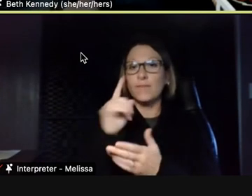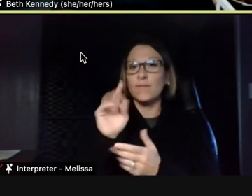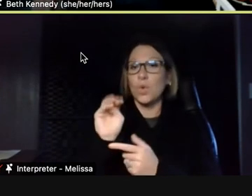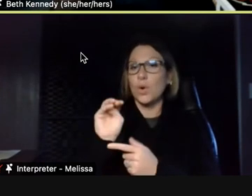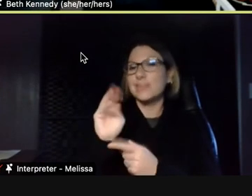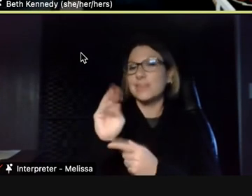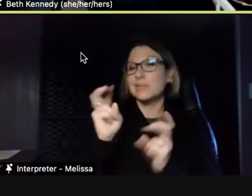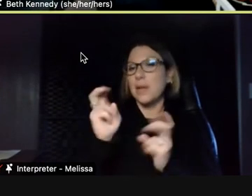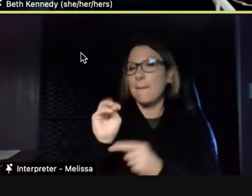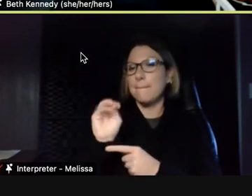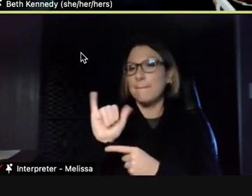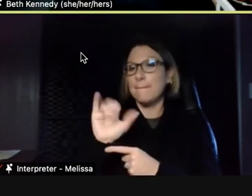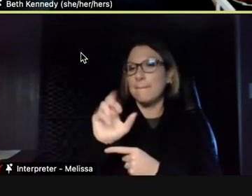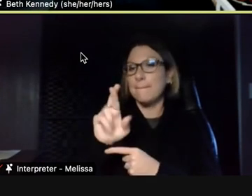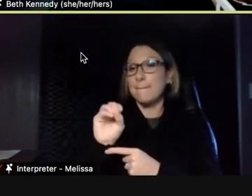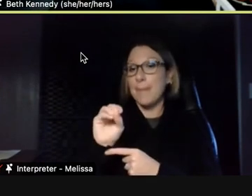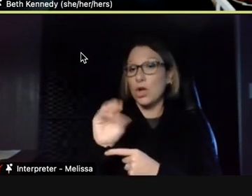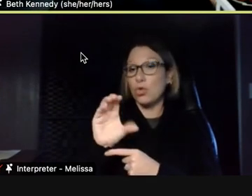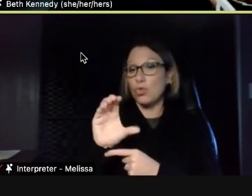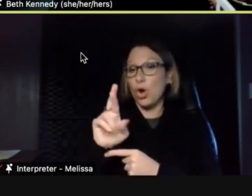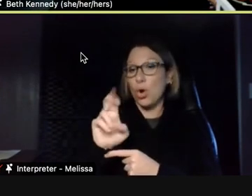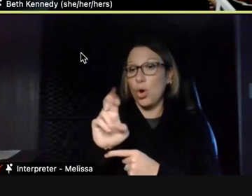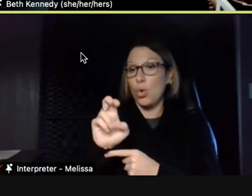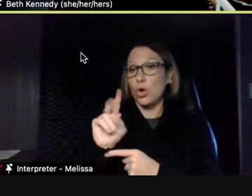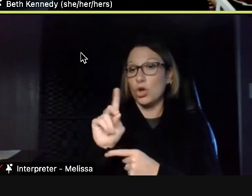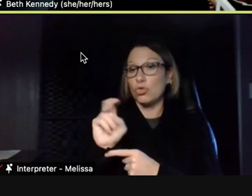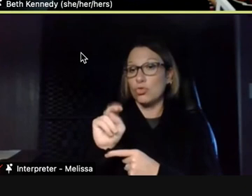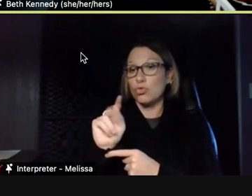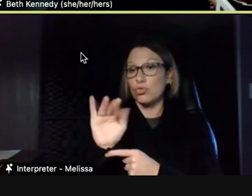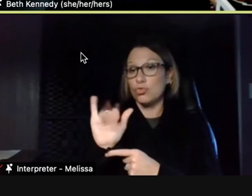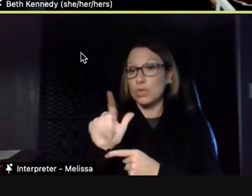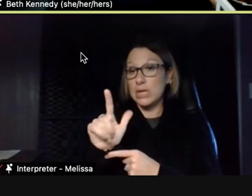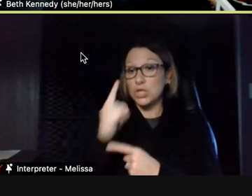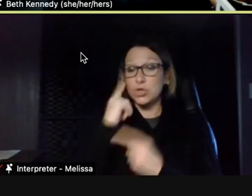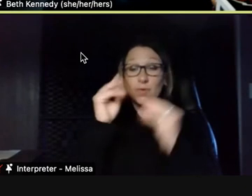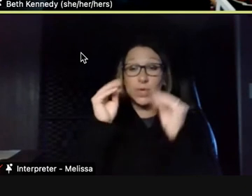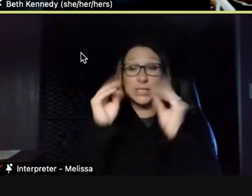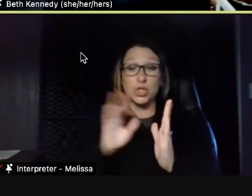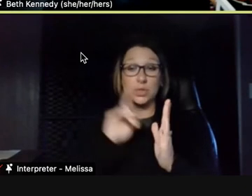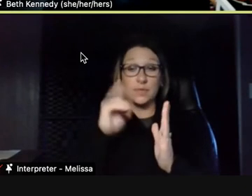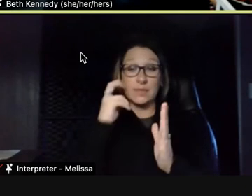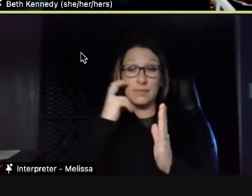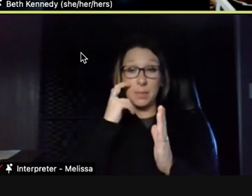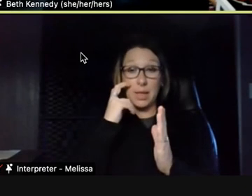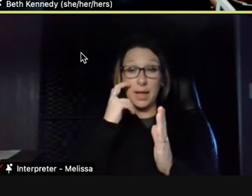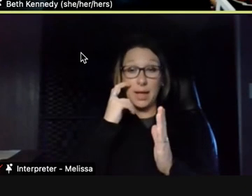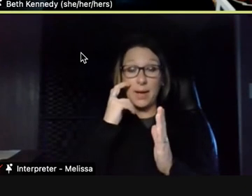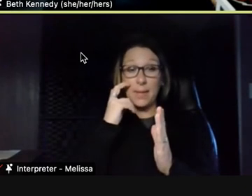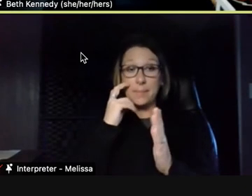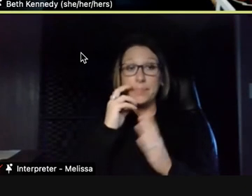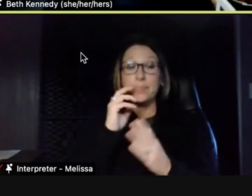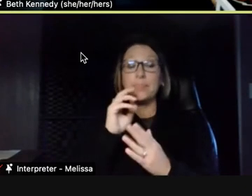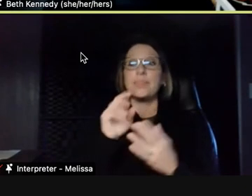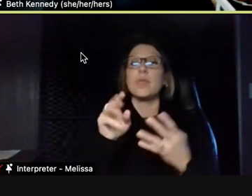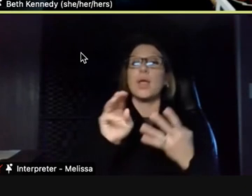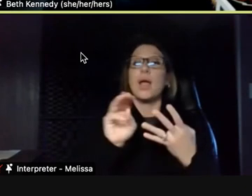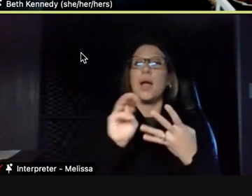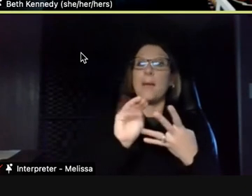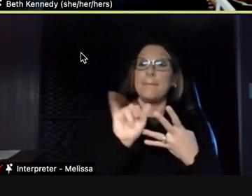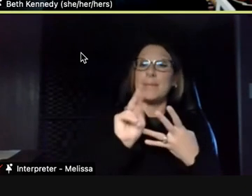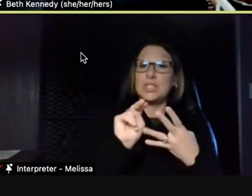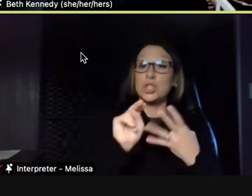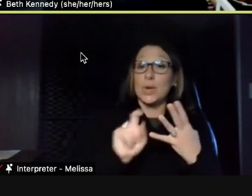credential for teachers of the deafblind there. So, and they also, Minnesota and Texas have educational interveners, but